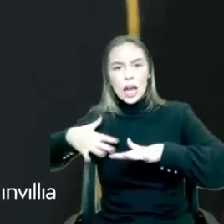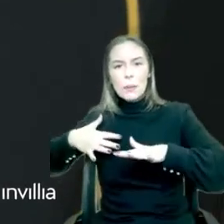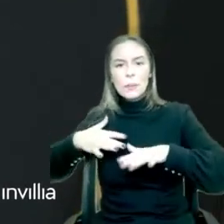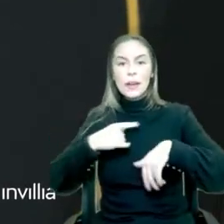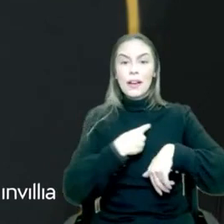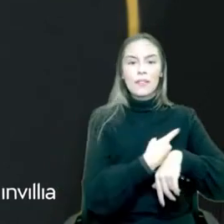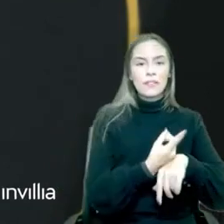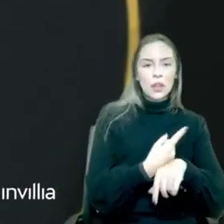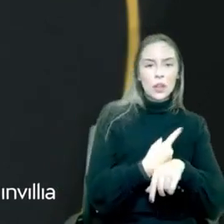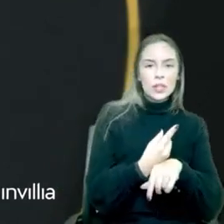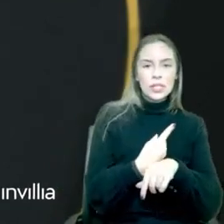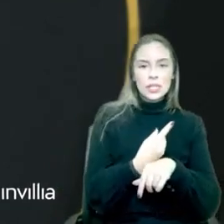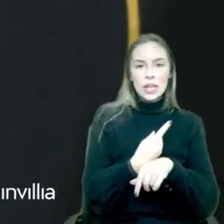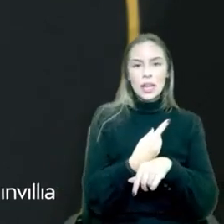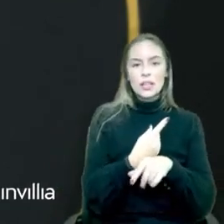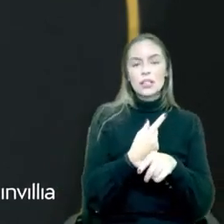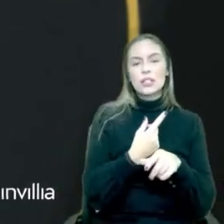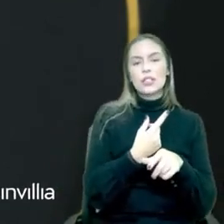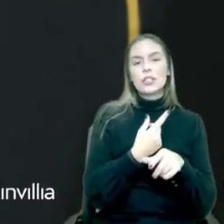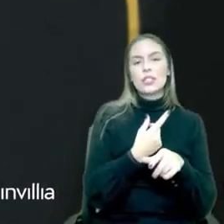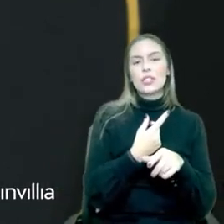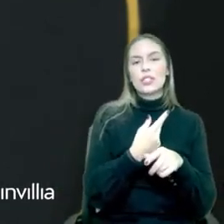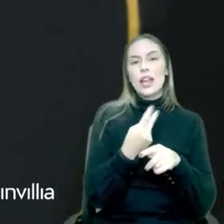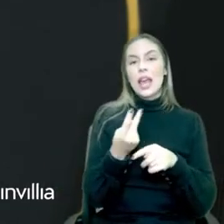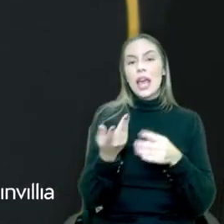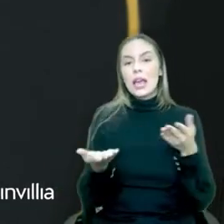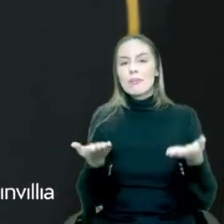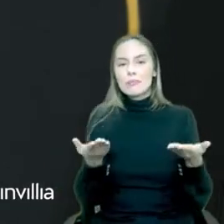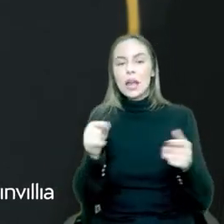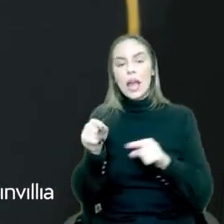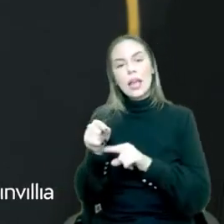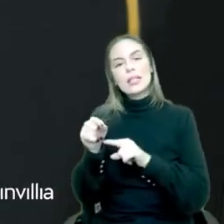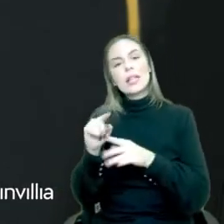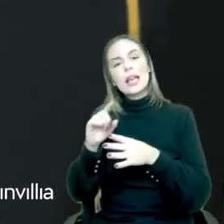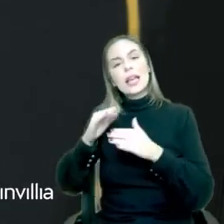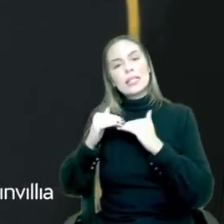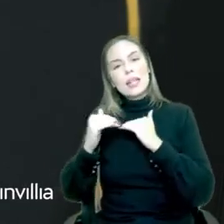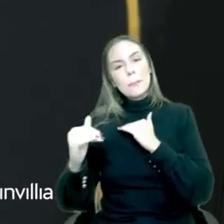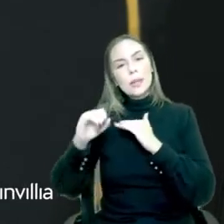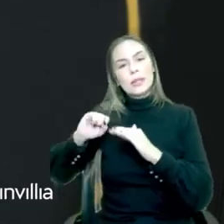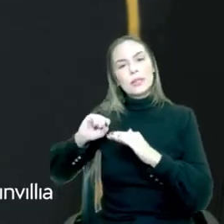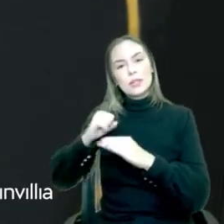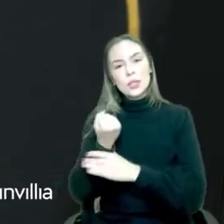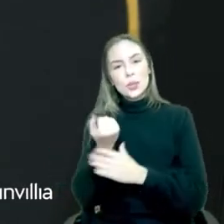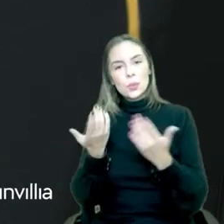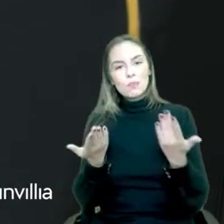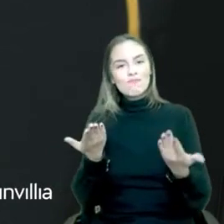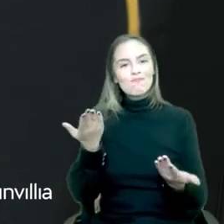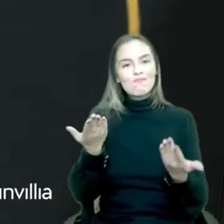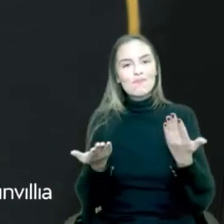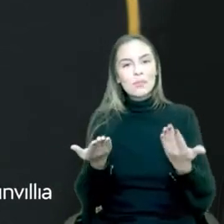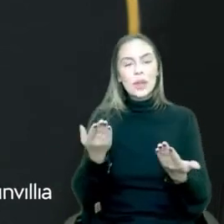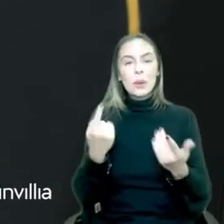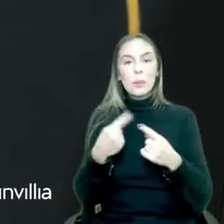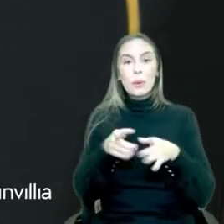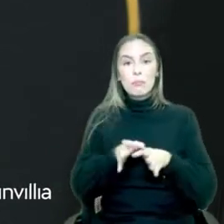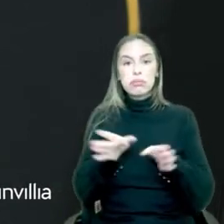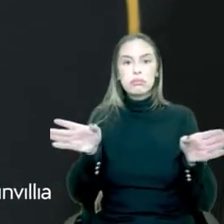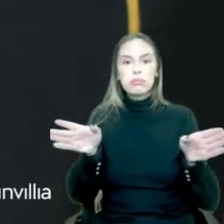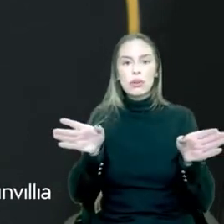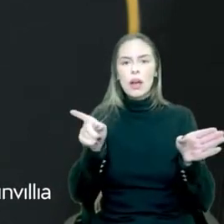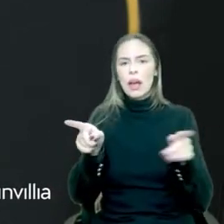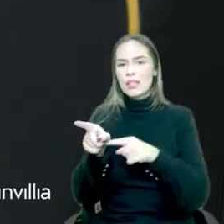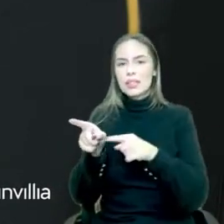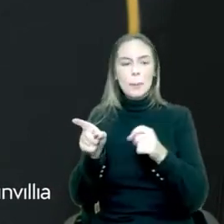stability, right, and insecurity. I think that one thing enables the other. So when we